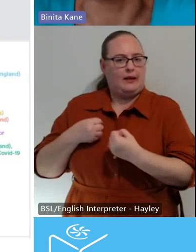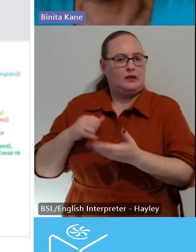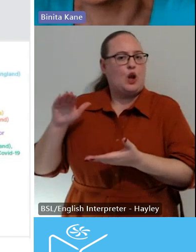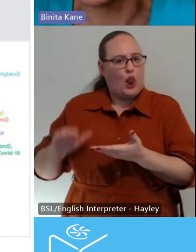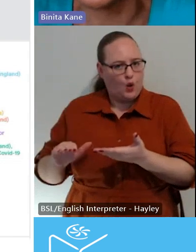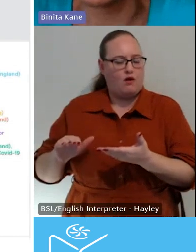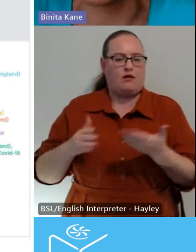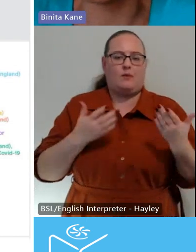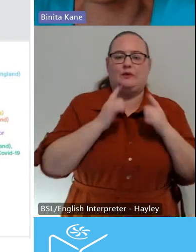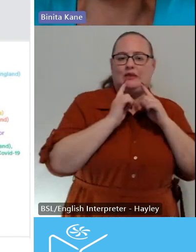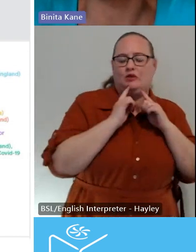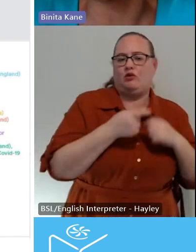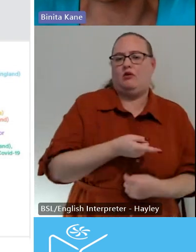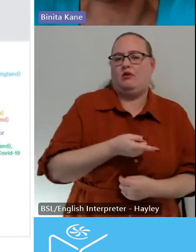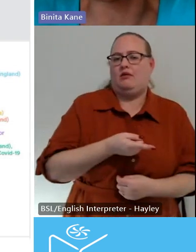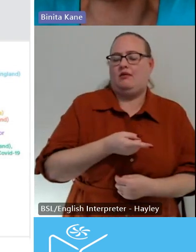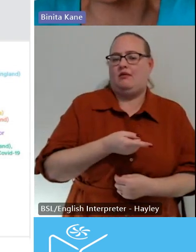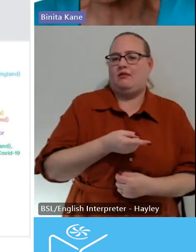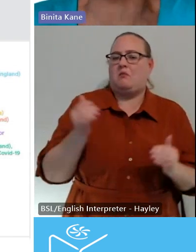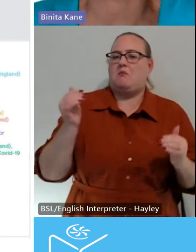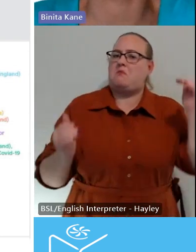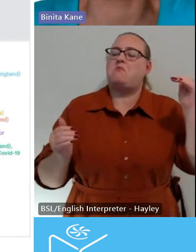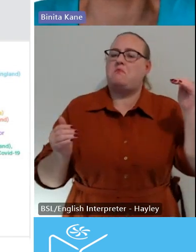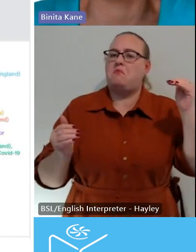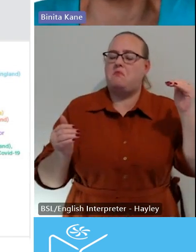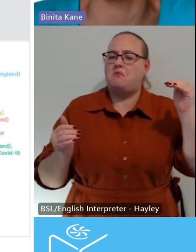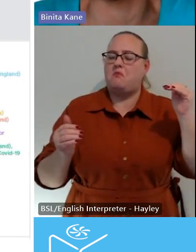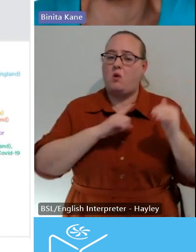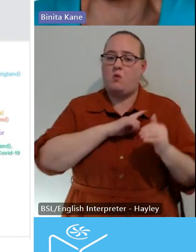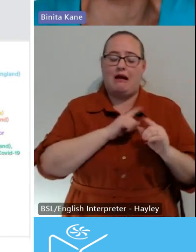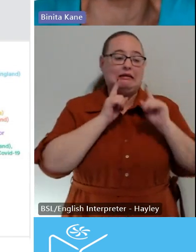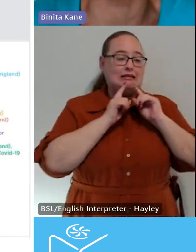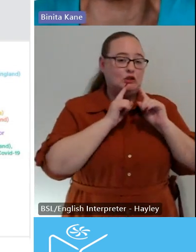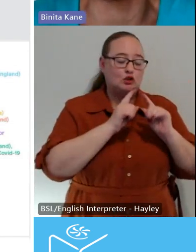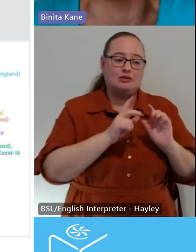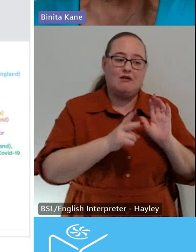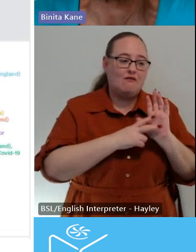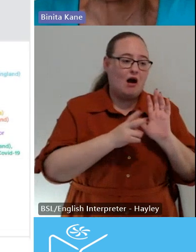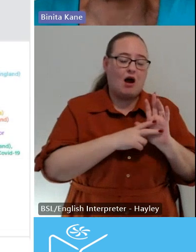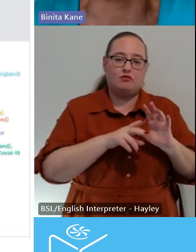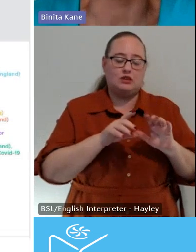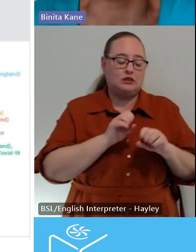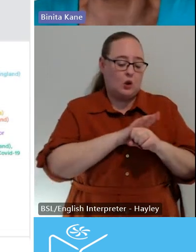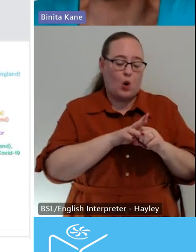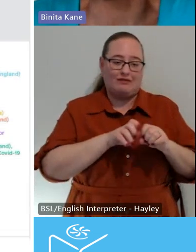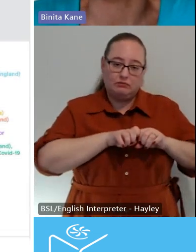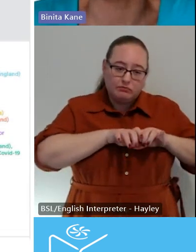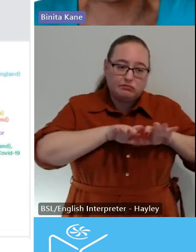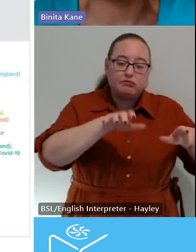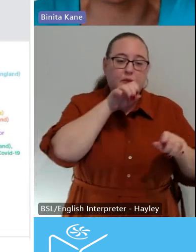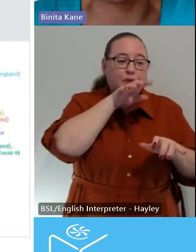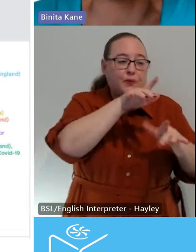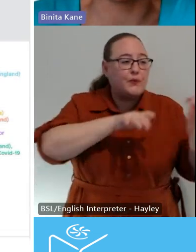higher than in healthcare workers. And I think that's because teachers were heavily exposed to viruses and to COVID, and they didn't have the